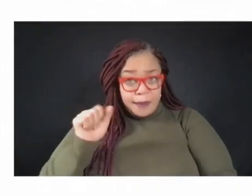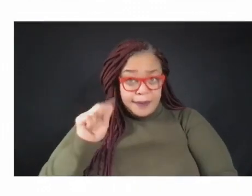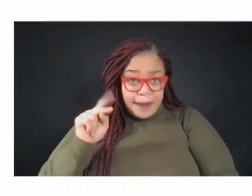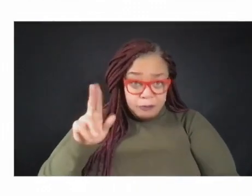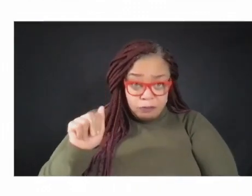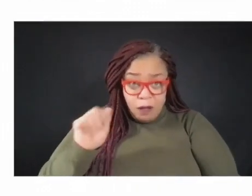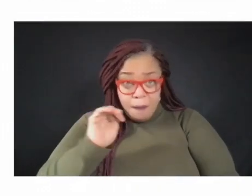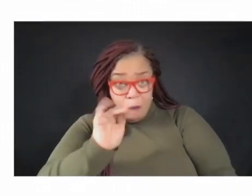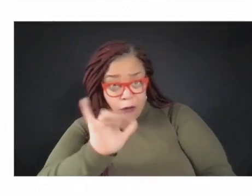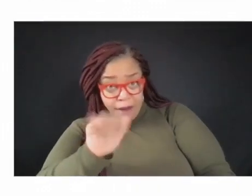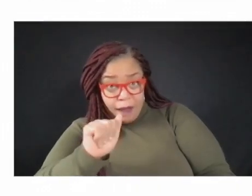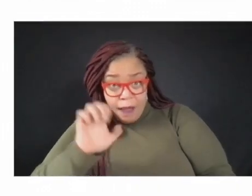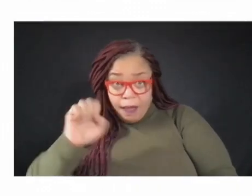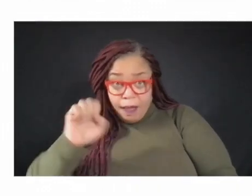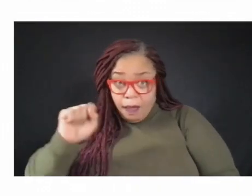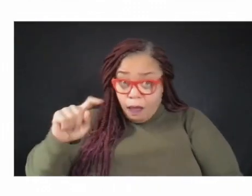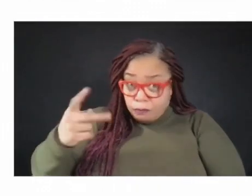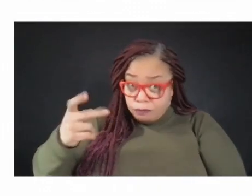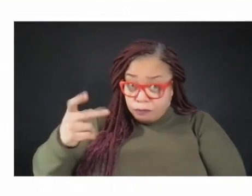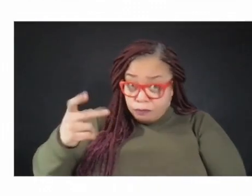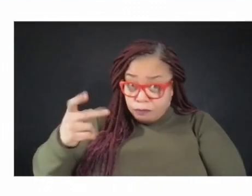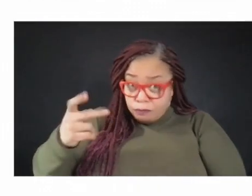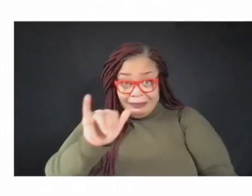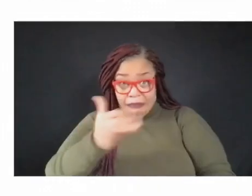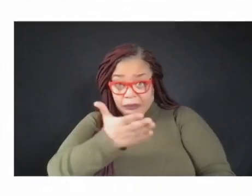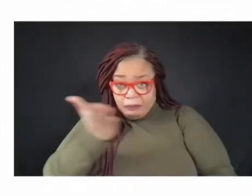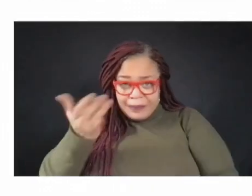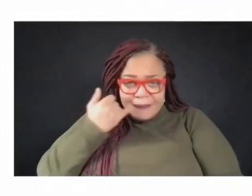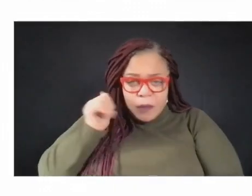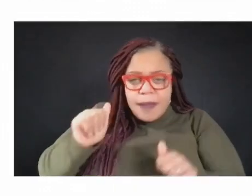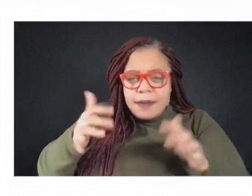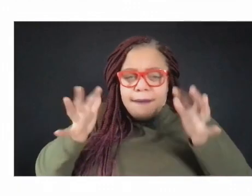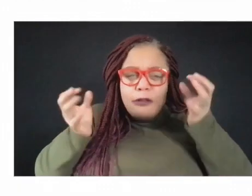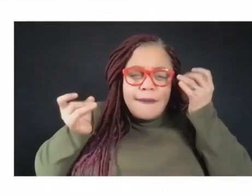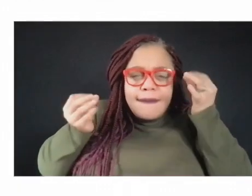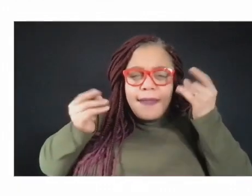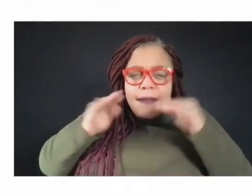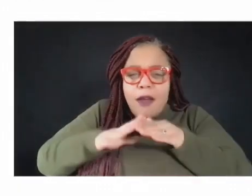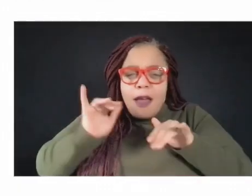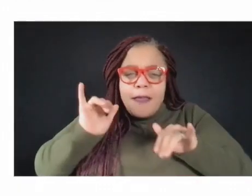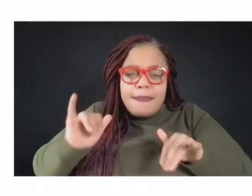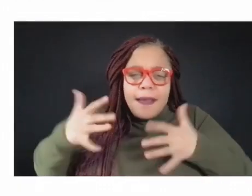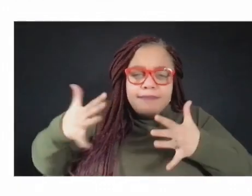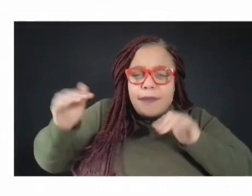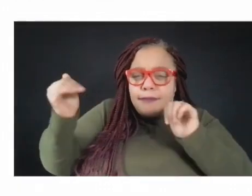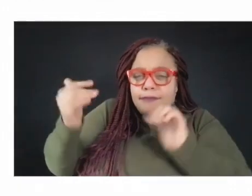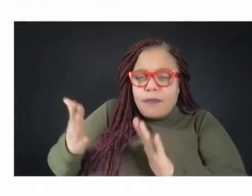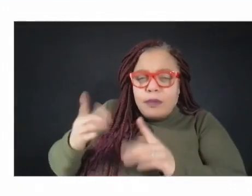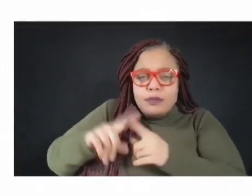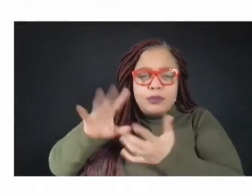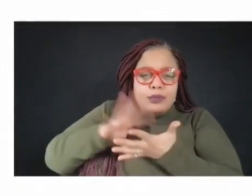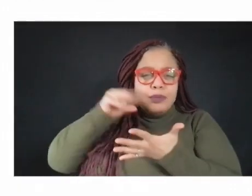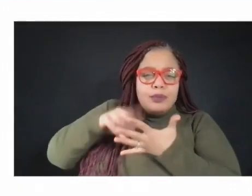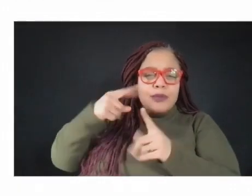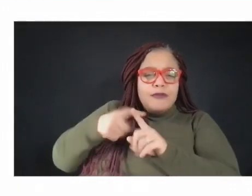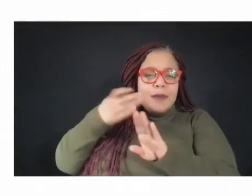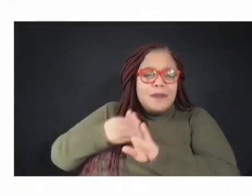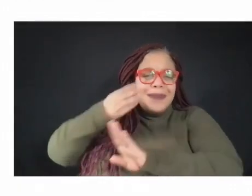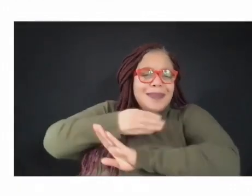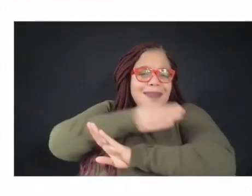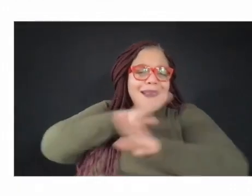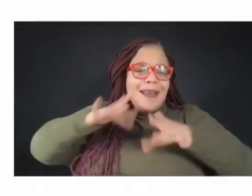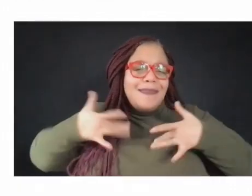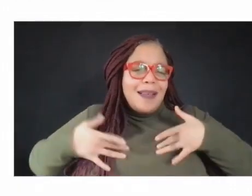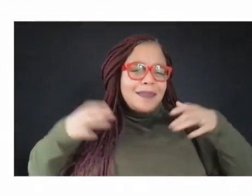reflect on that sort of approach to learning from previous events and how that sort of needs